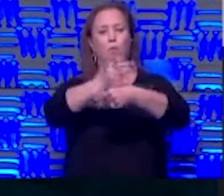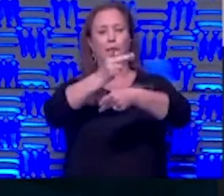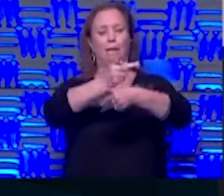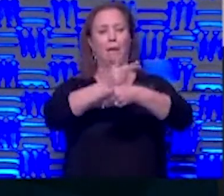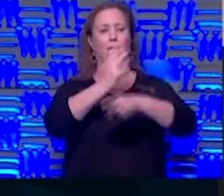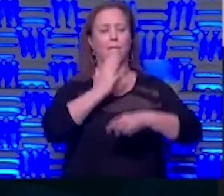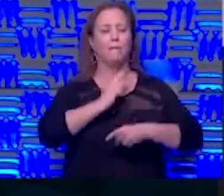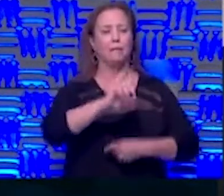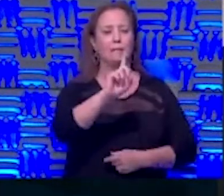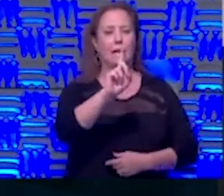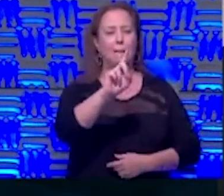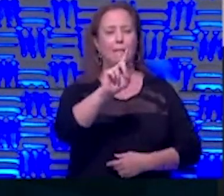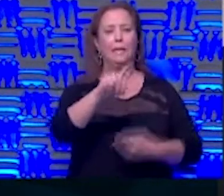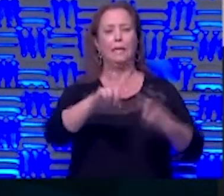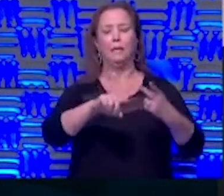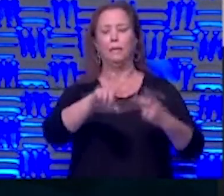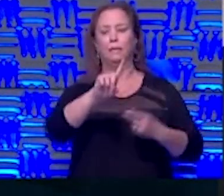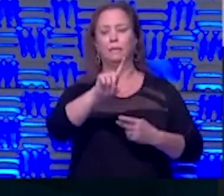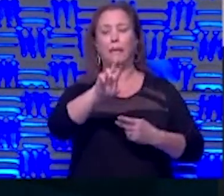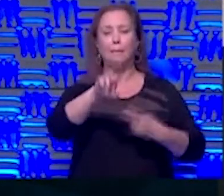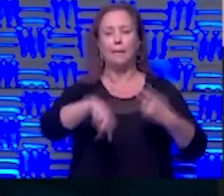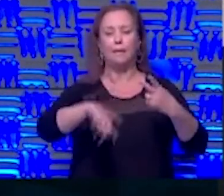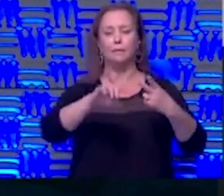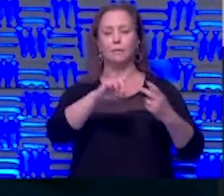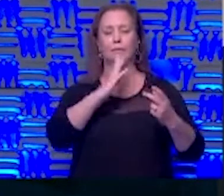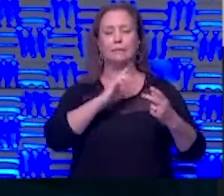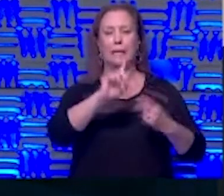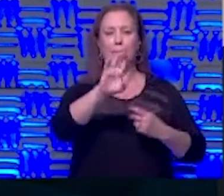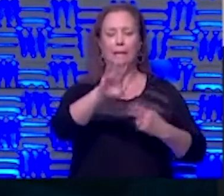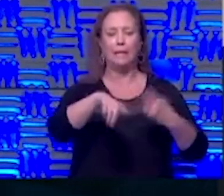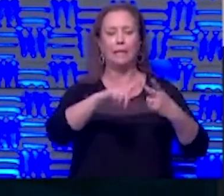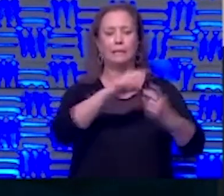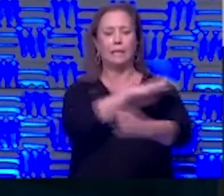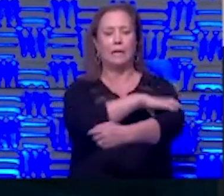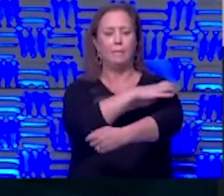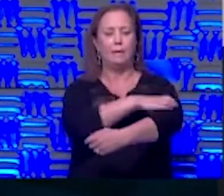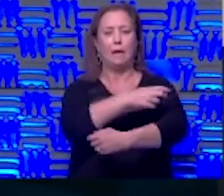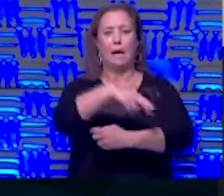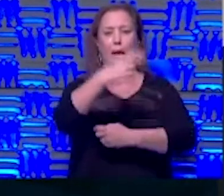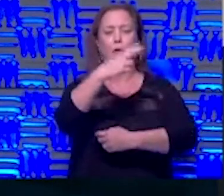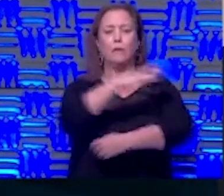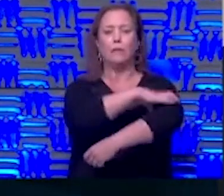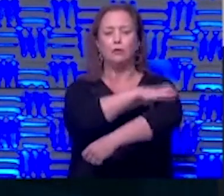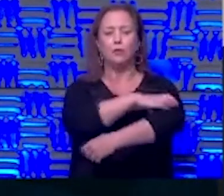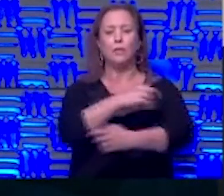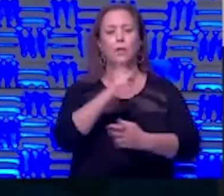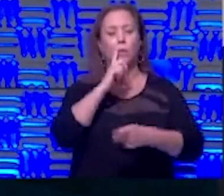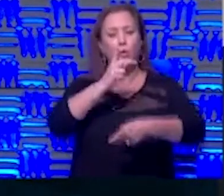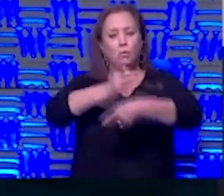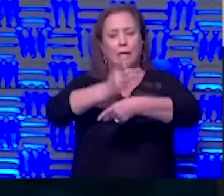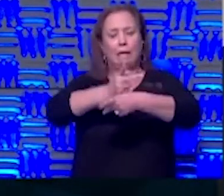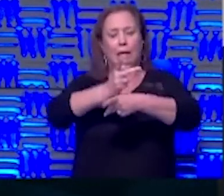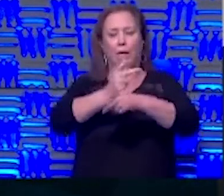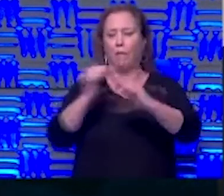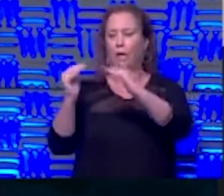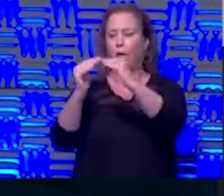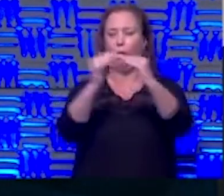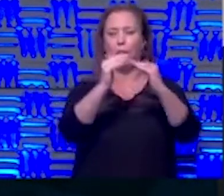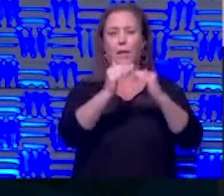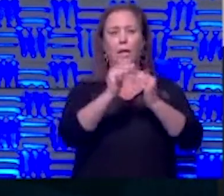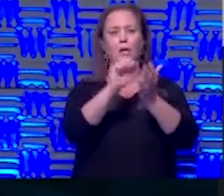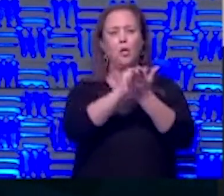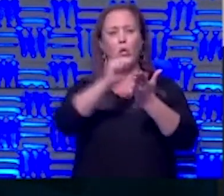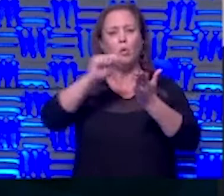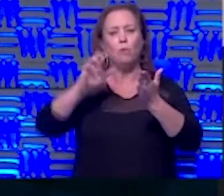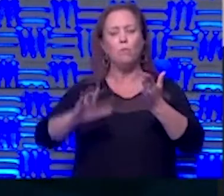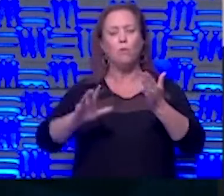and hypertension well, without economic disincentive, you can erase many